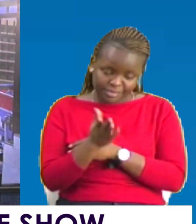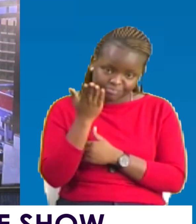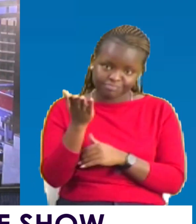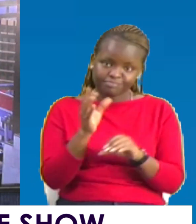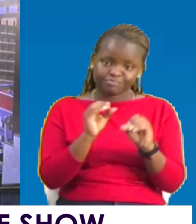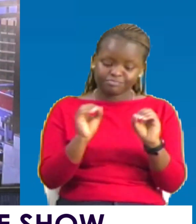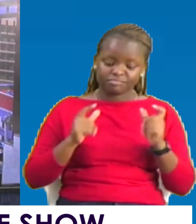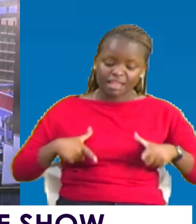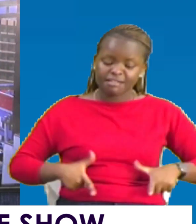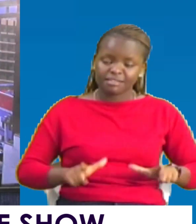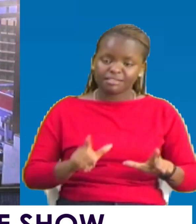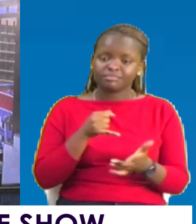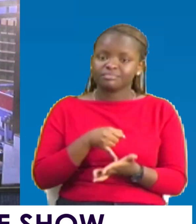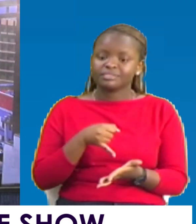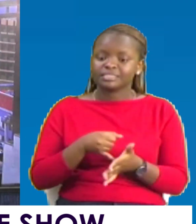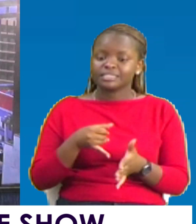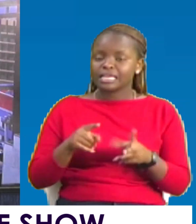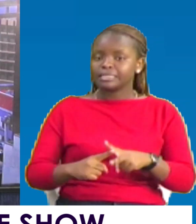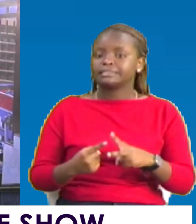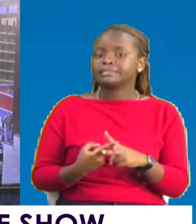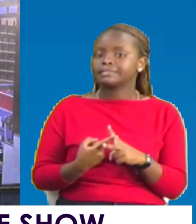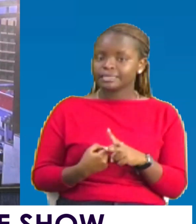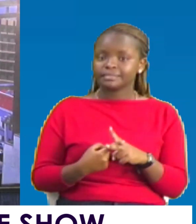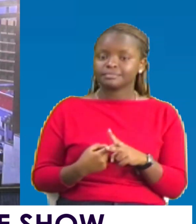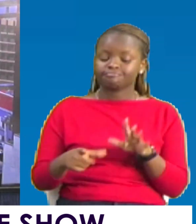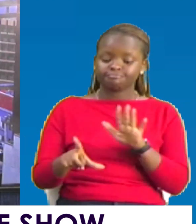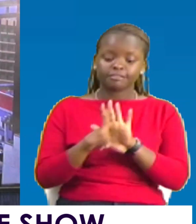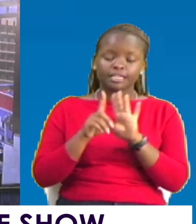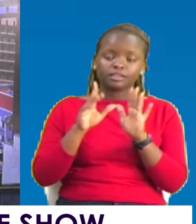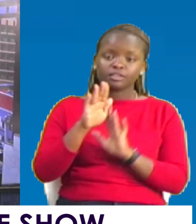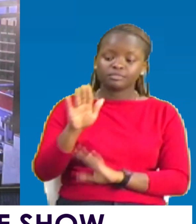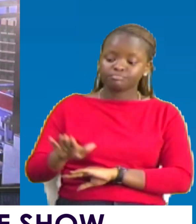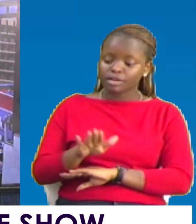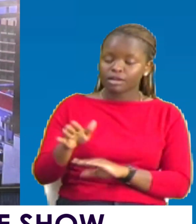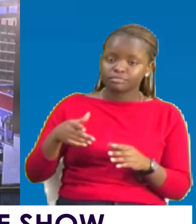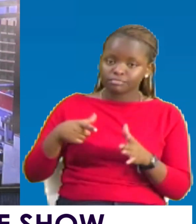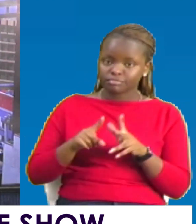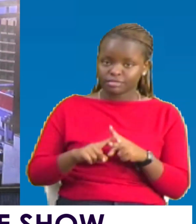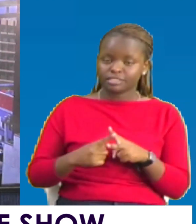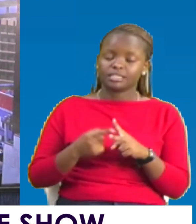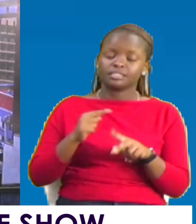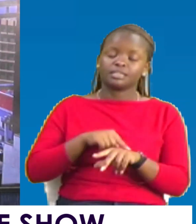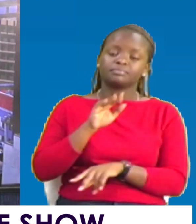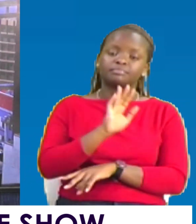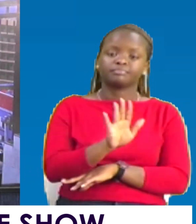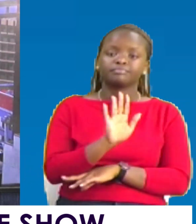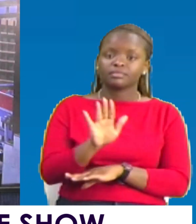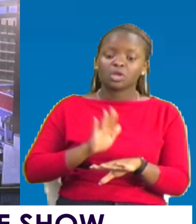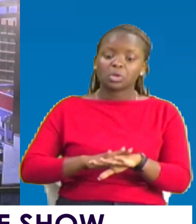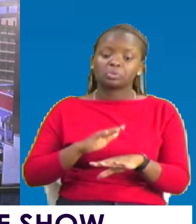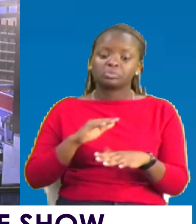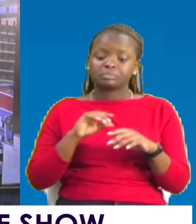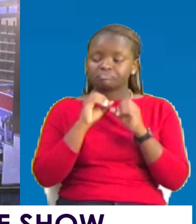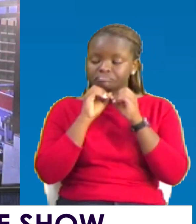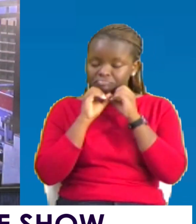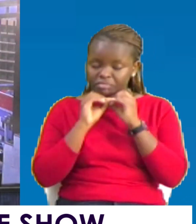just allow it to be birthed. Don't give it a legal ground to be birthed in your time. There is nothing good in